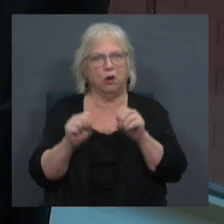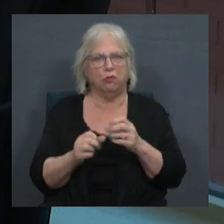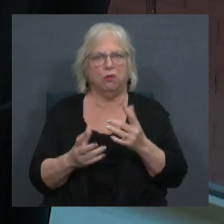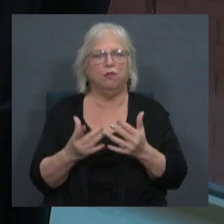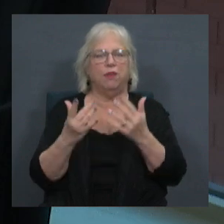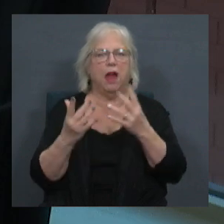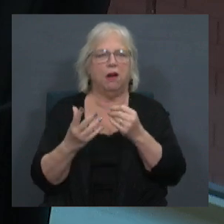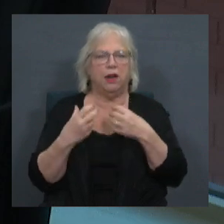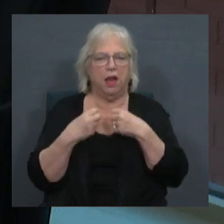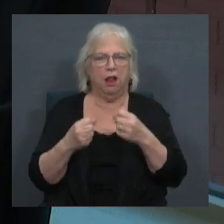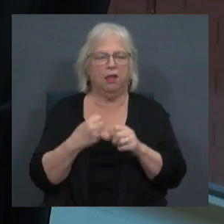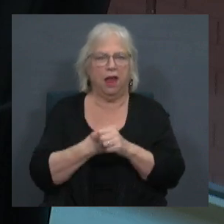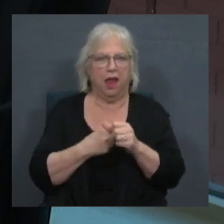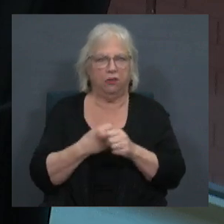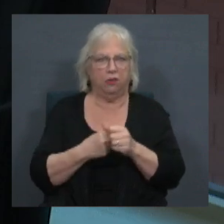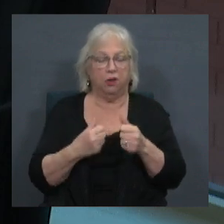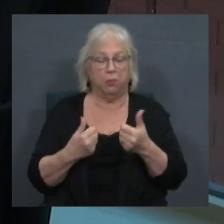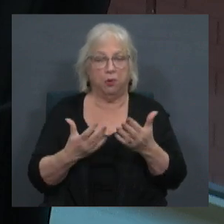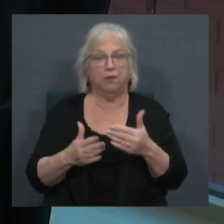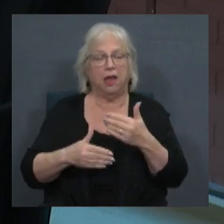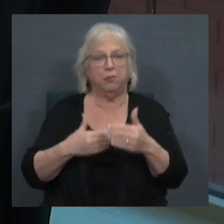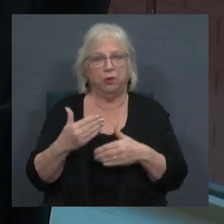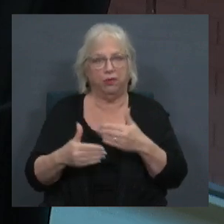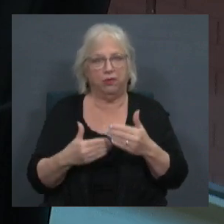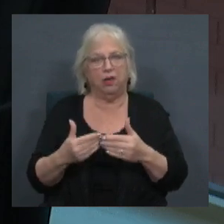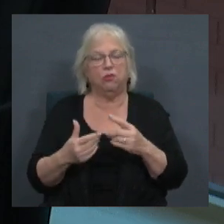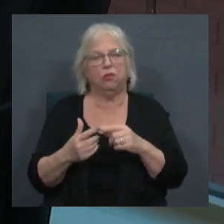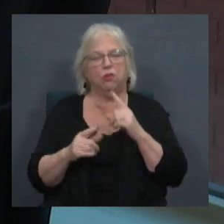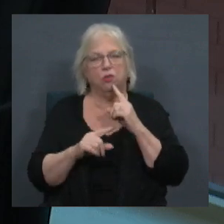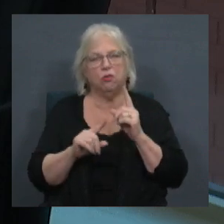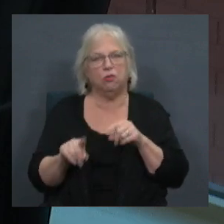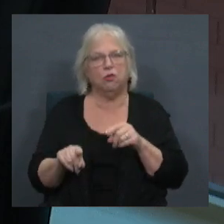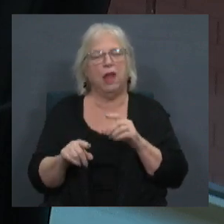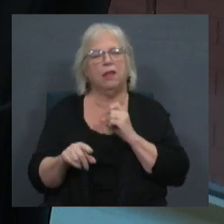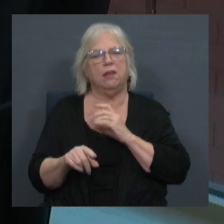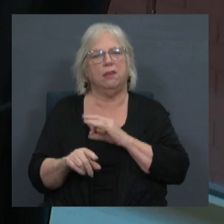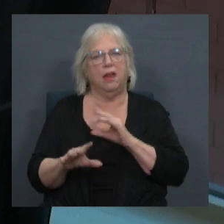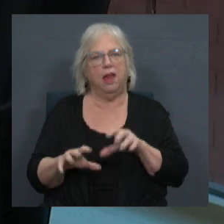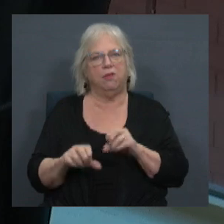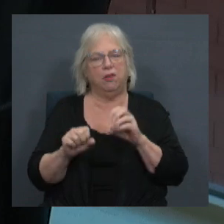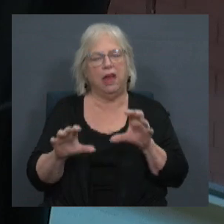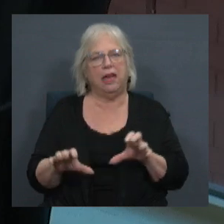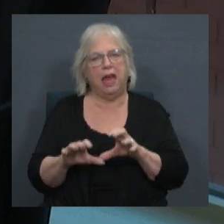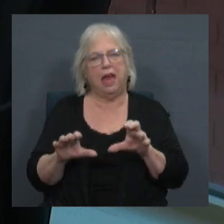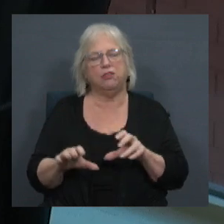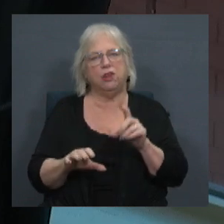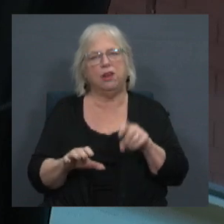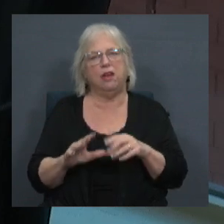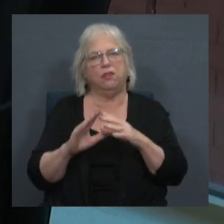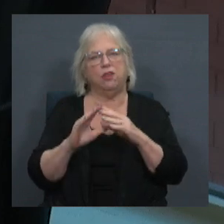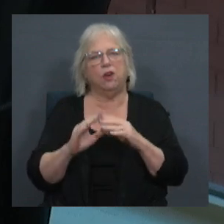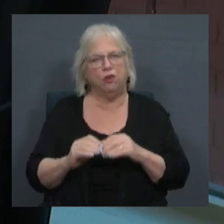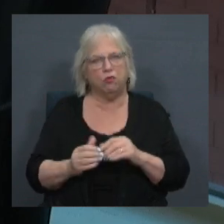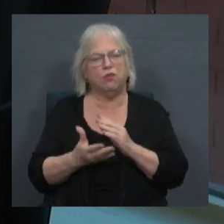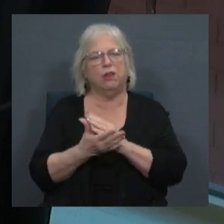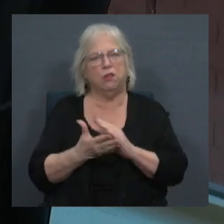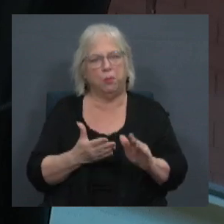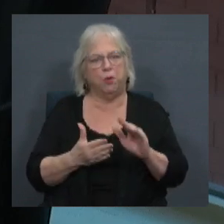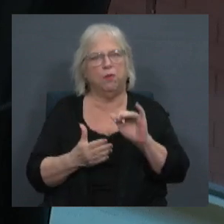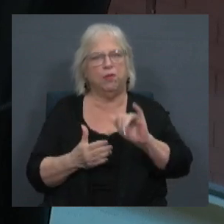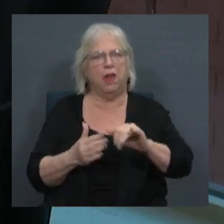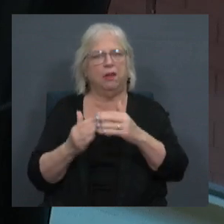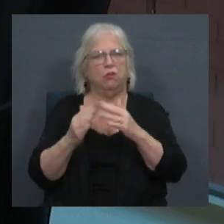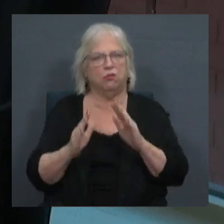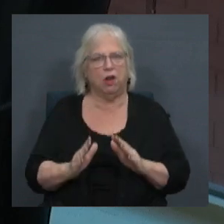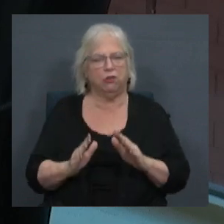health hazard, to provide for summary abatement procedures, to direct city staff to take such action as is necessary to raise and remove said structure, to declare